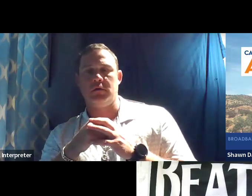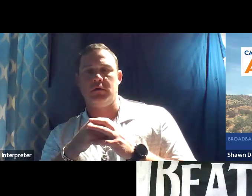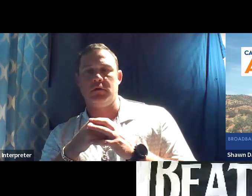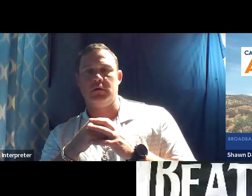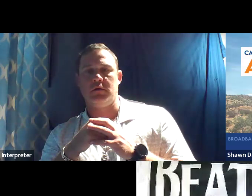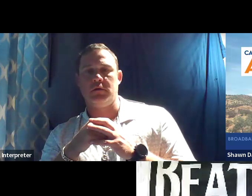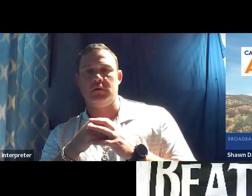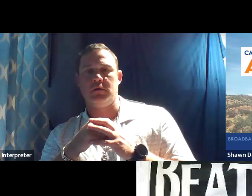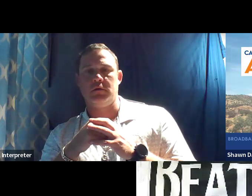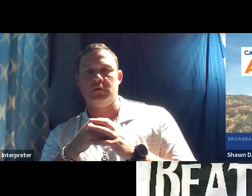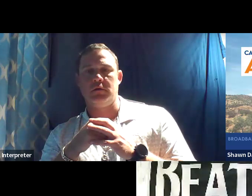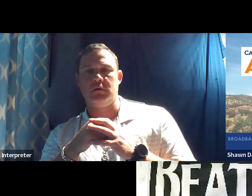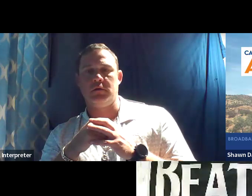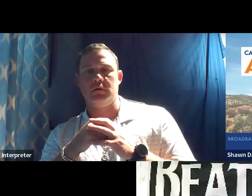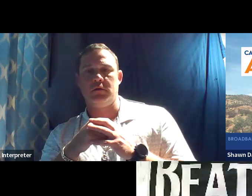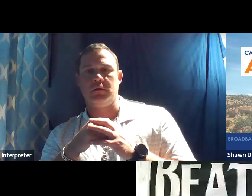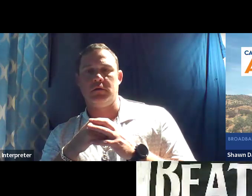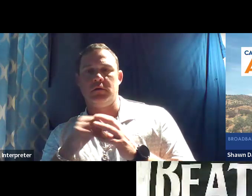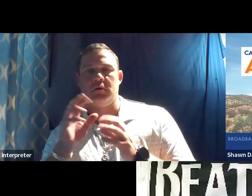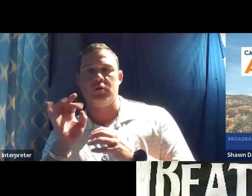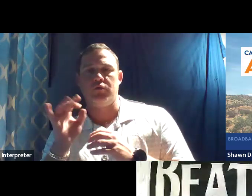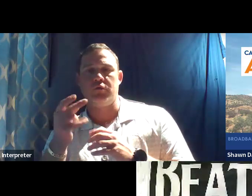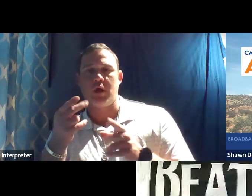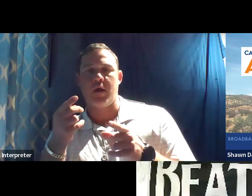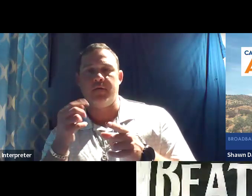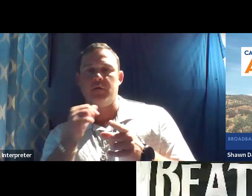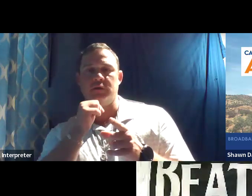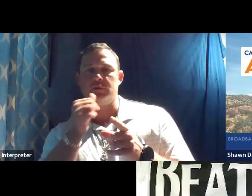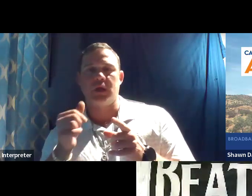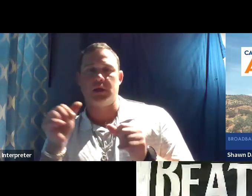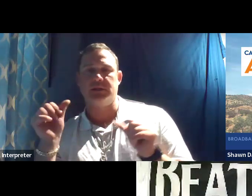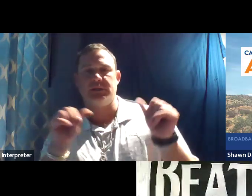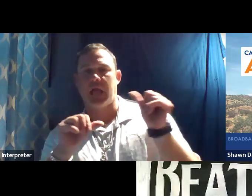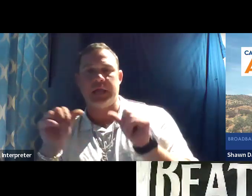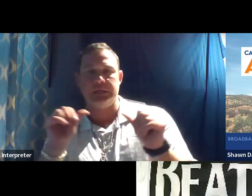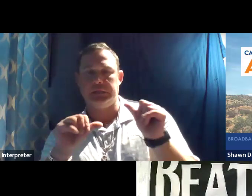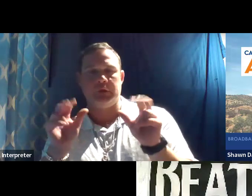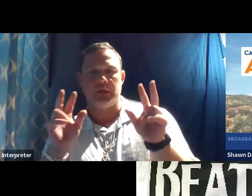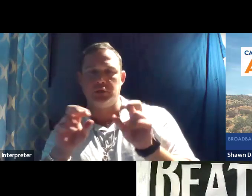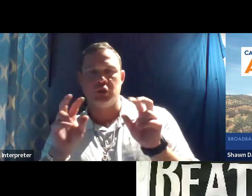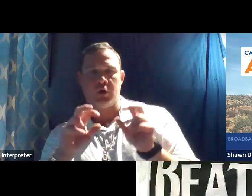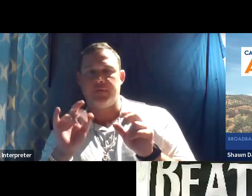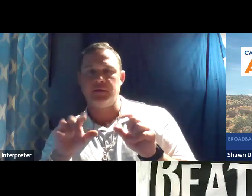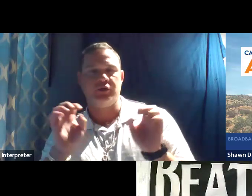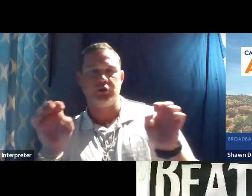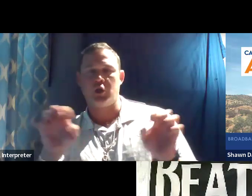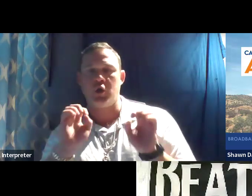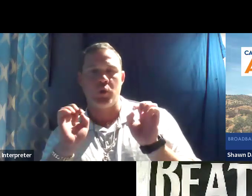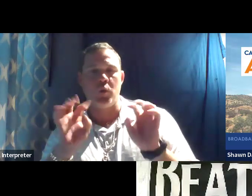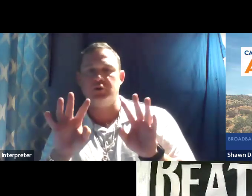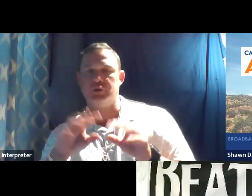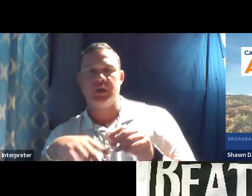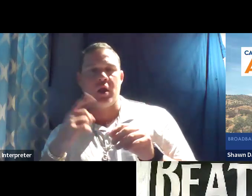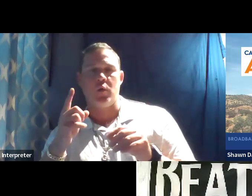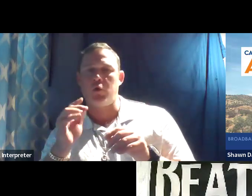Yeah, I'll take that. Ralph, this was not a scientific survey. This is a questionnaire. It was one tool